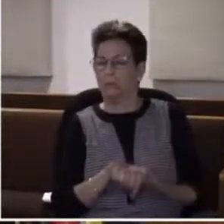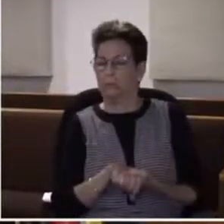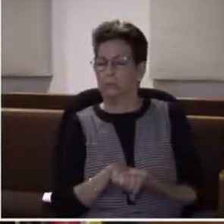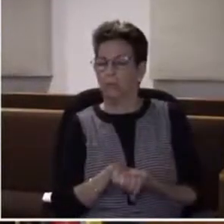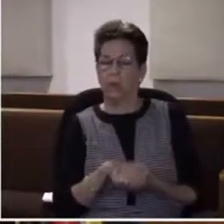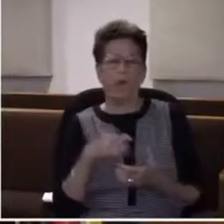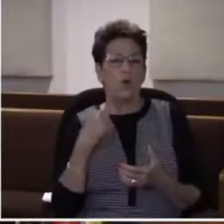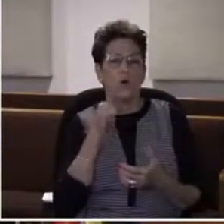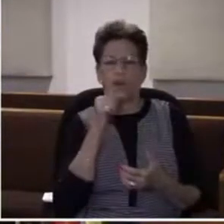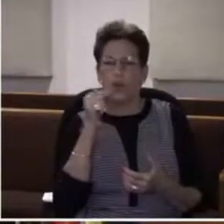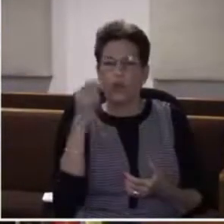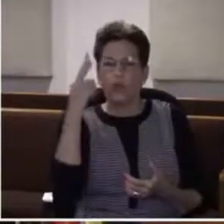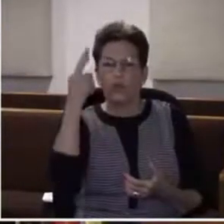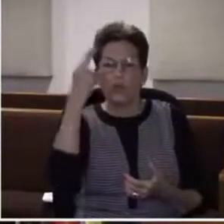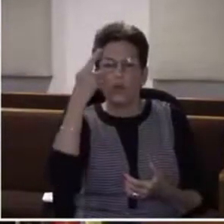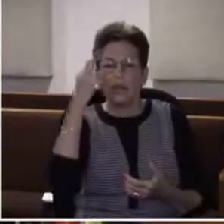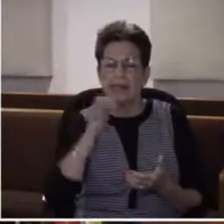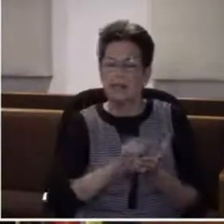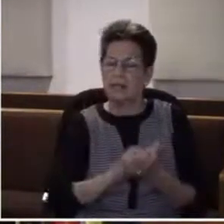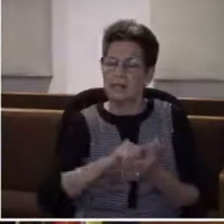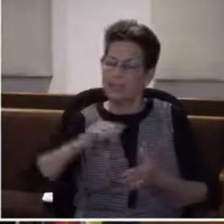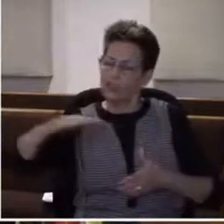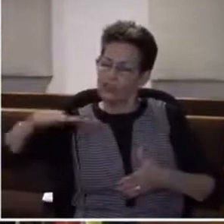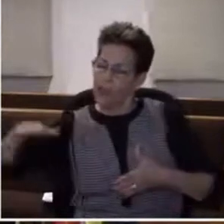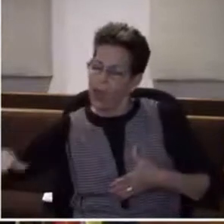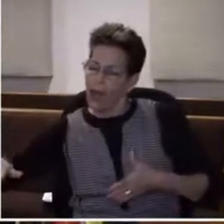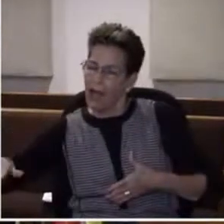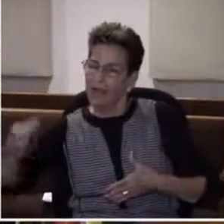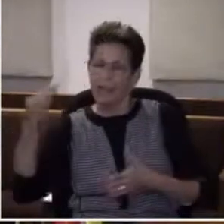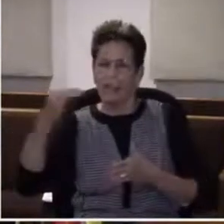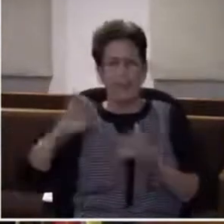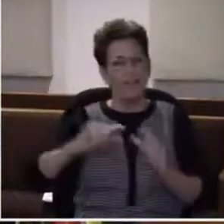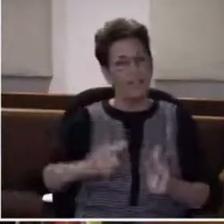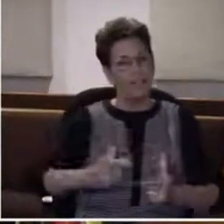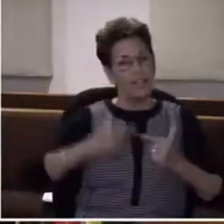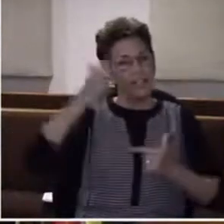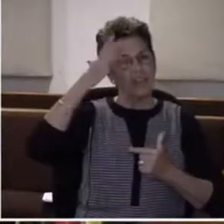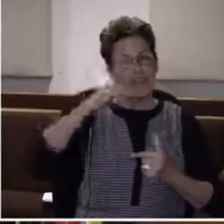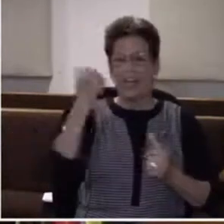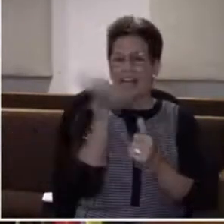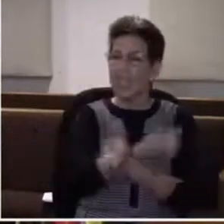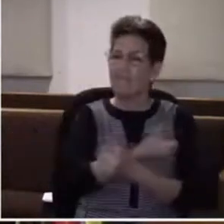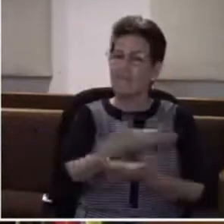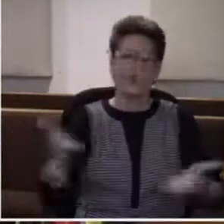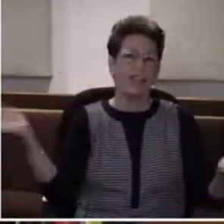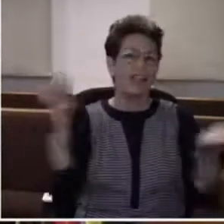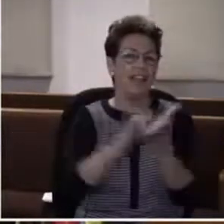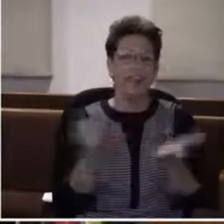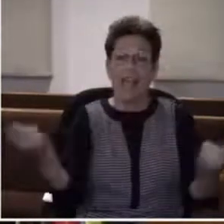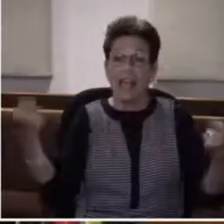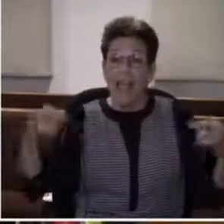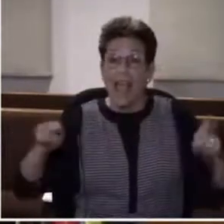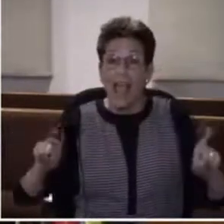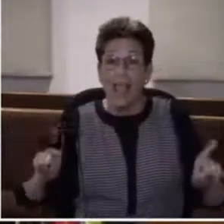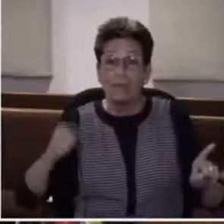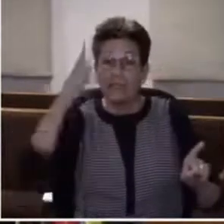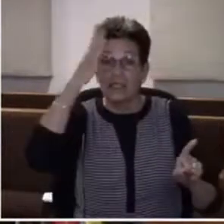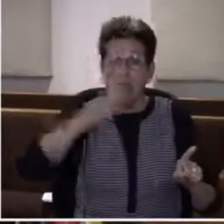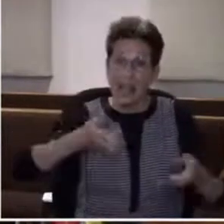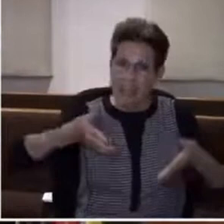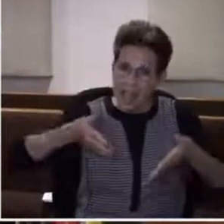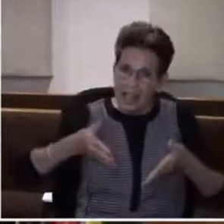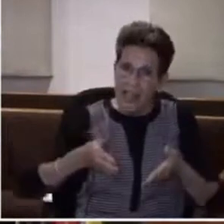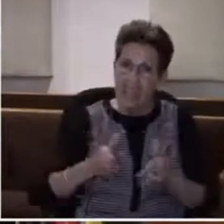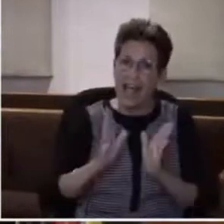don't realize as the child of the living God is that everything that happens in our lives this way, God allows into our lives.